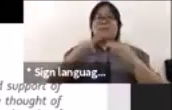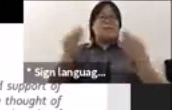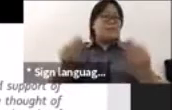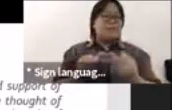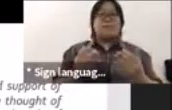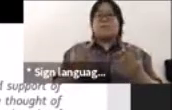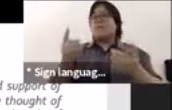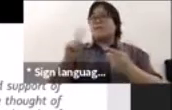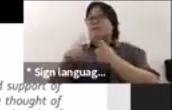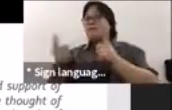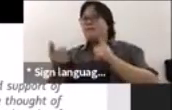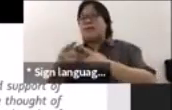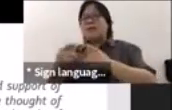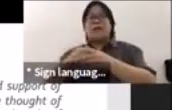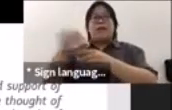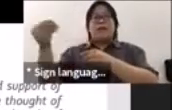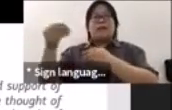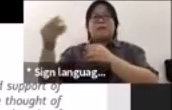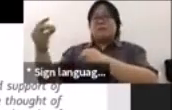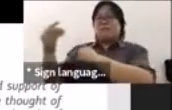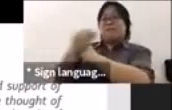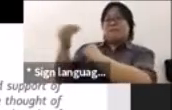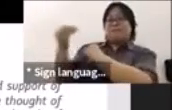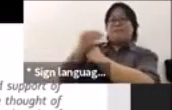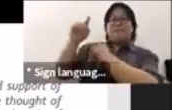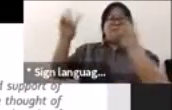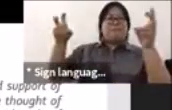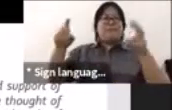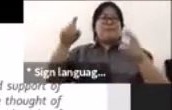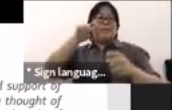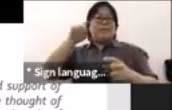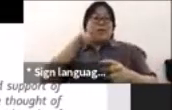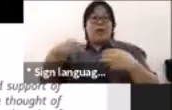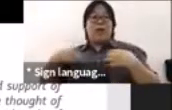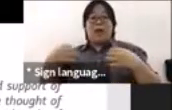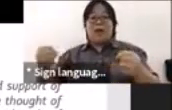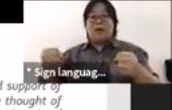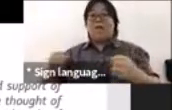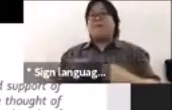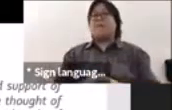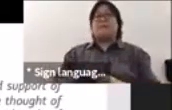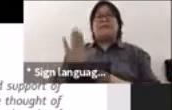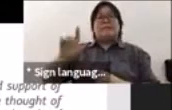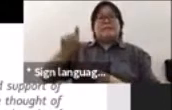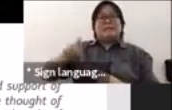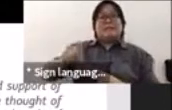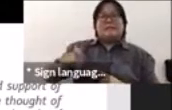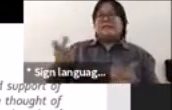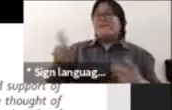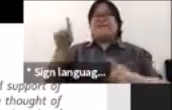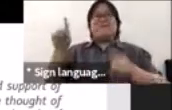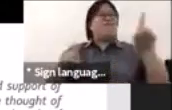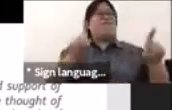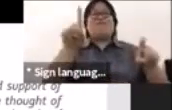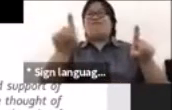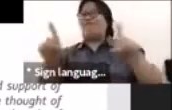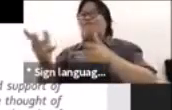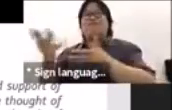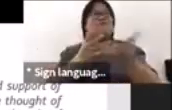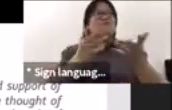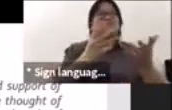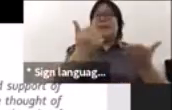outside, like any health worker who can support their need or their queries, they can come up with some